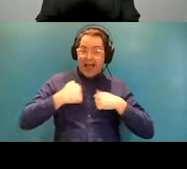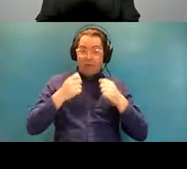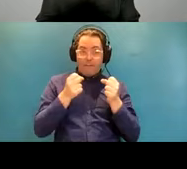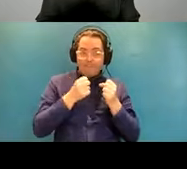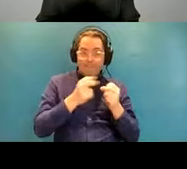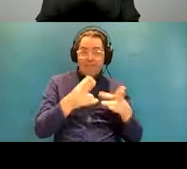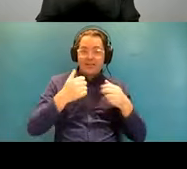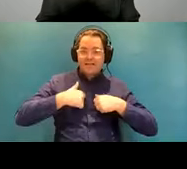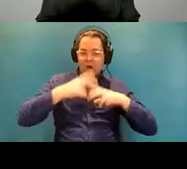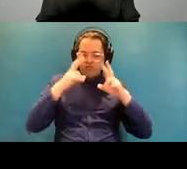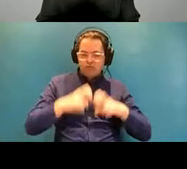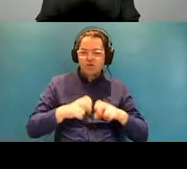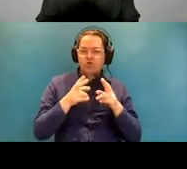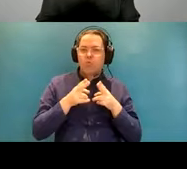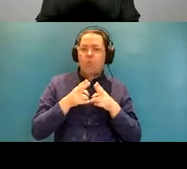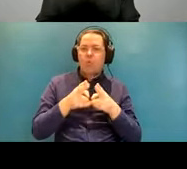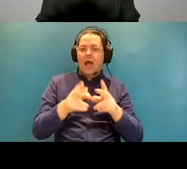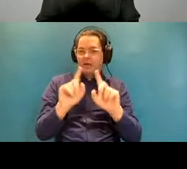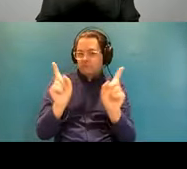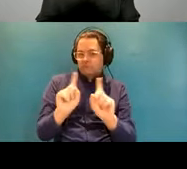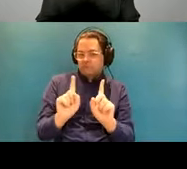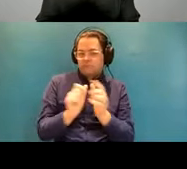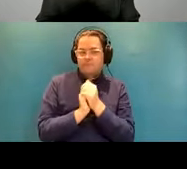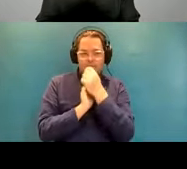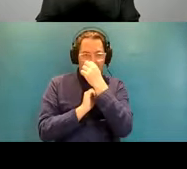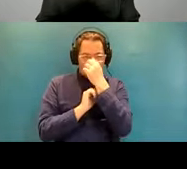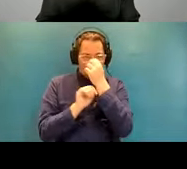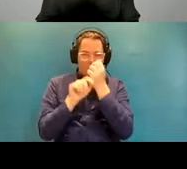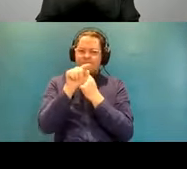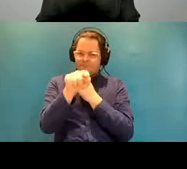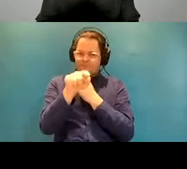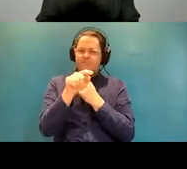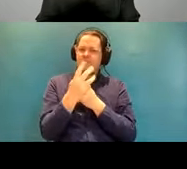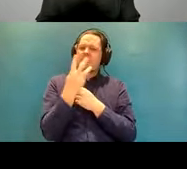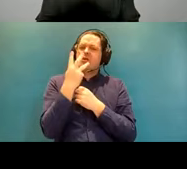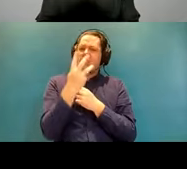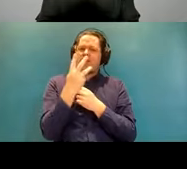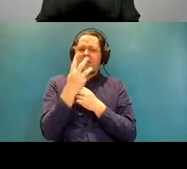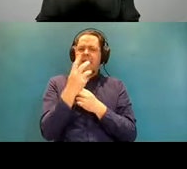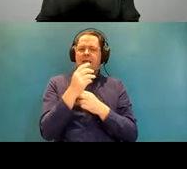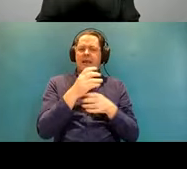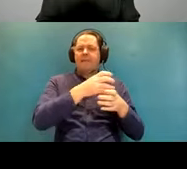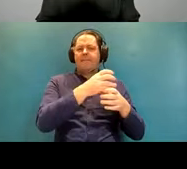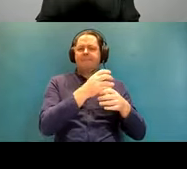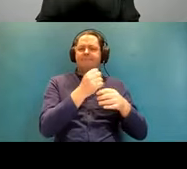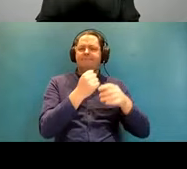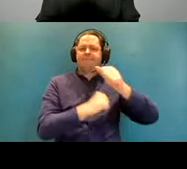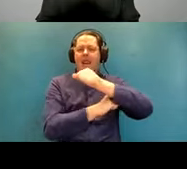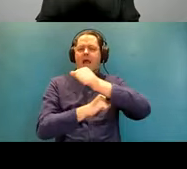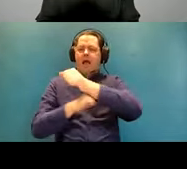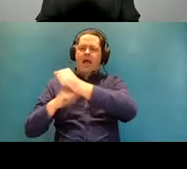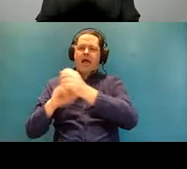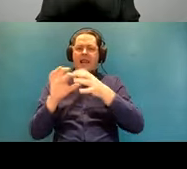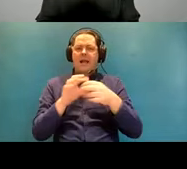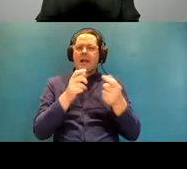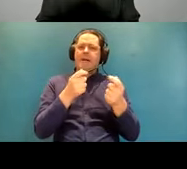And I'm using here Bernard Schwalski's three pillars of kind of management beliefs and practices